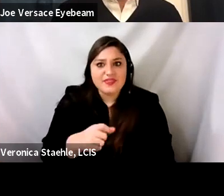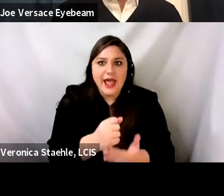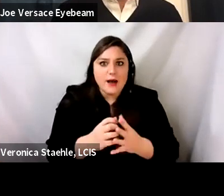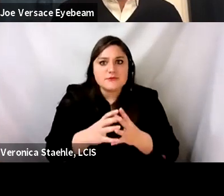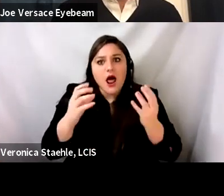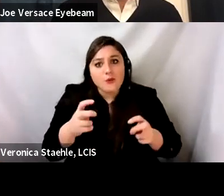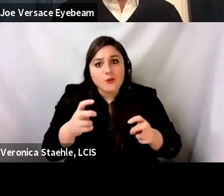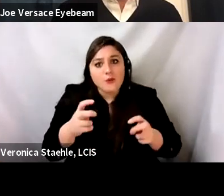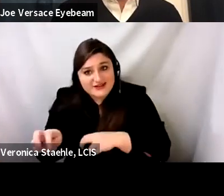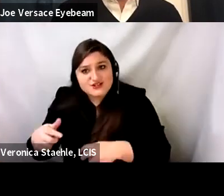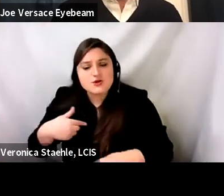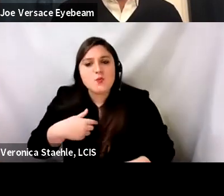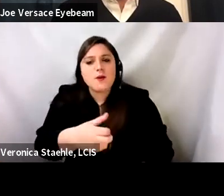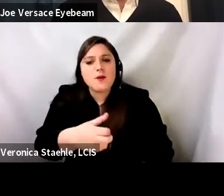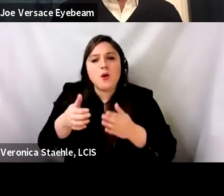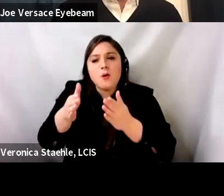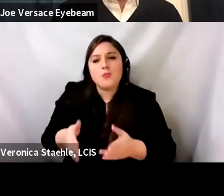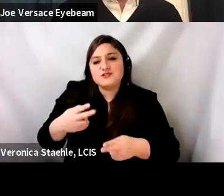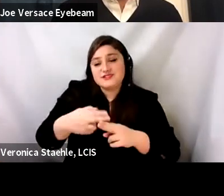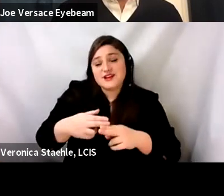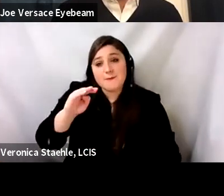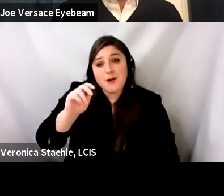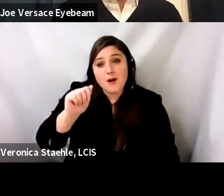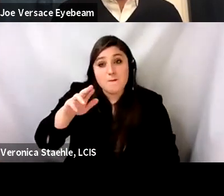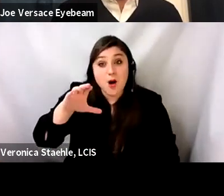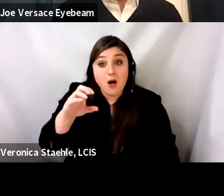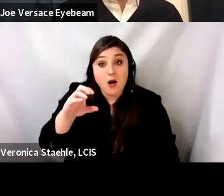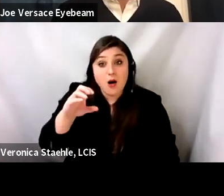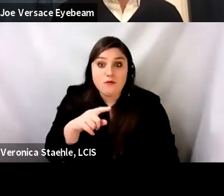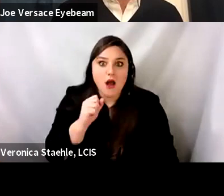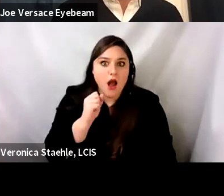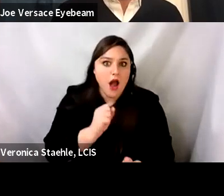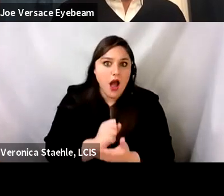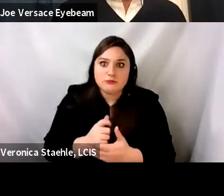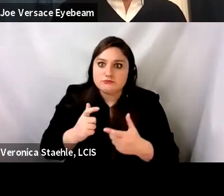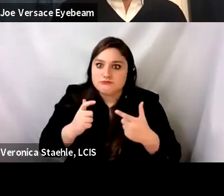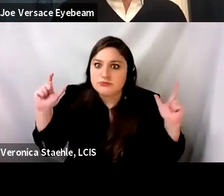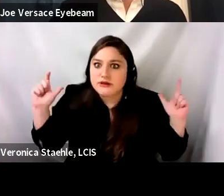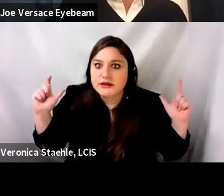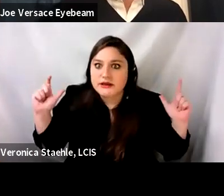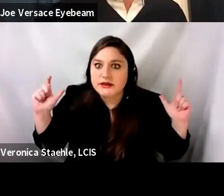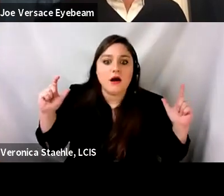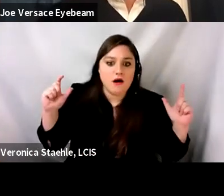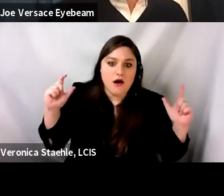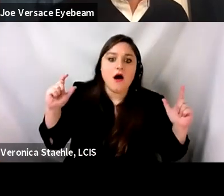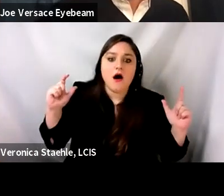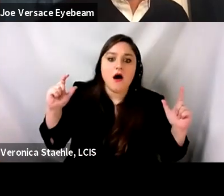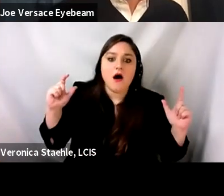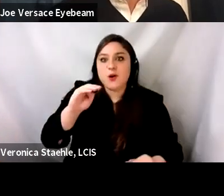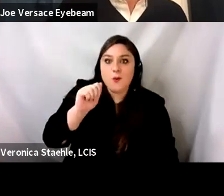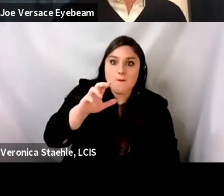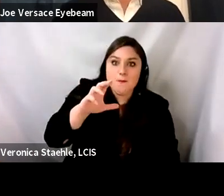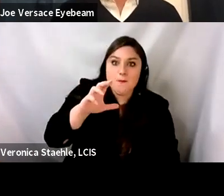board, that subject is absolutely a primary one to have with Marco and Francis and the